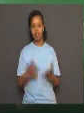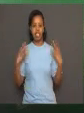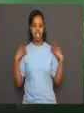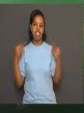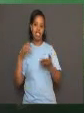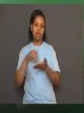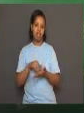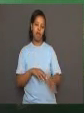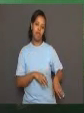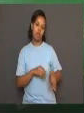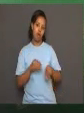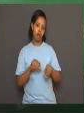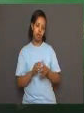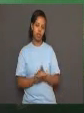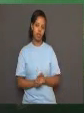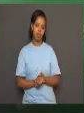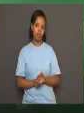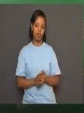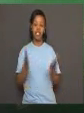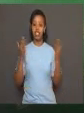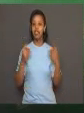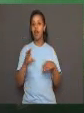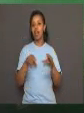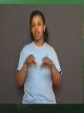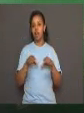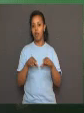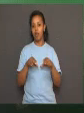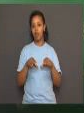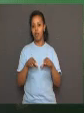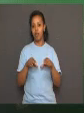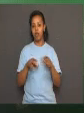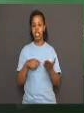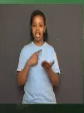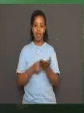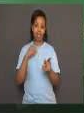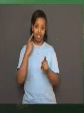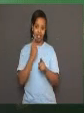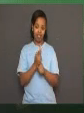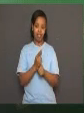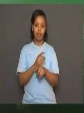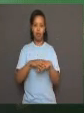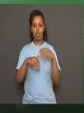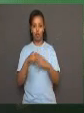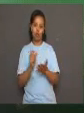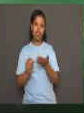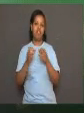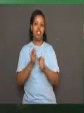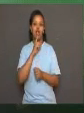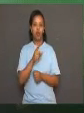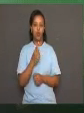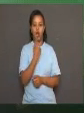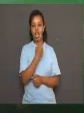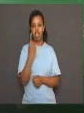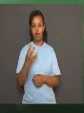Hello again, students. I hope you were able to properly handwrite the names for